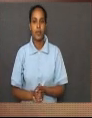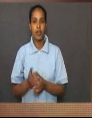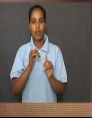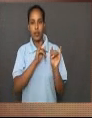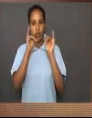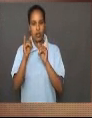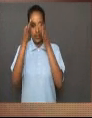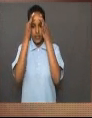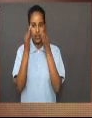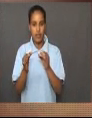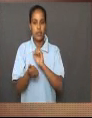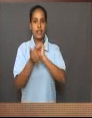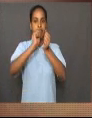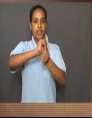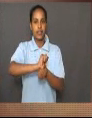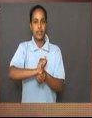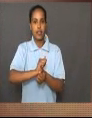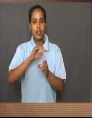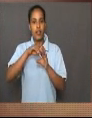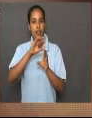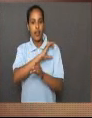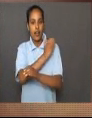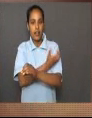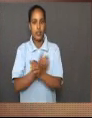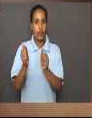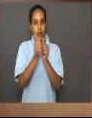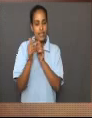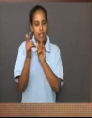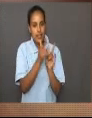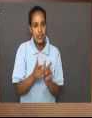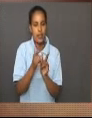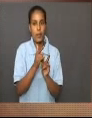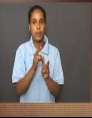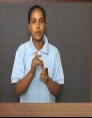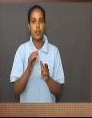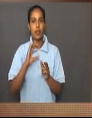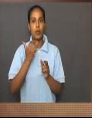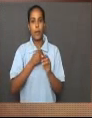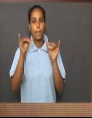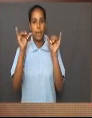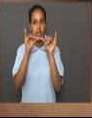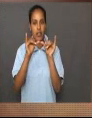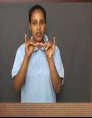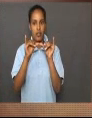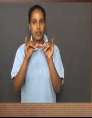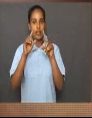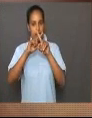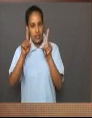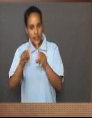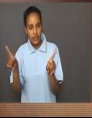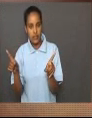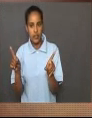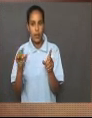In order to determine the change in energy within a system, we measure the